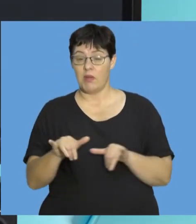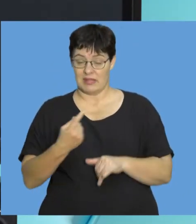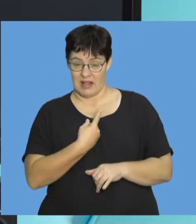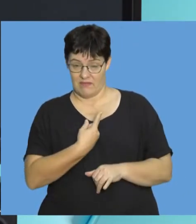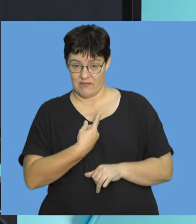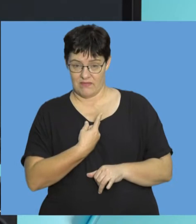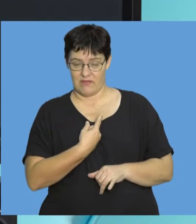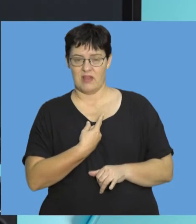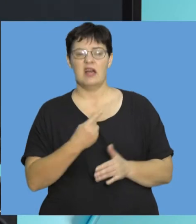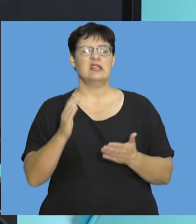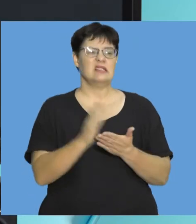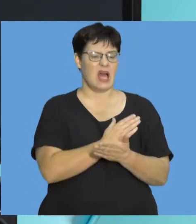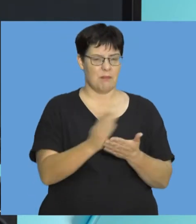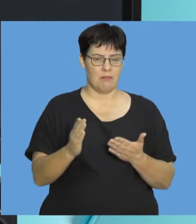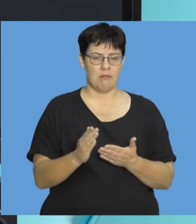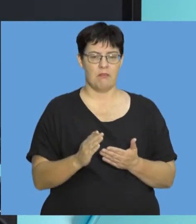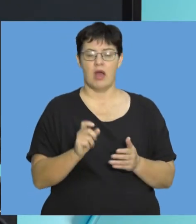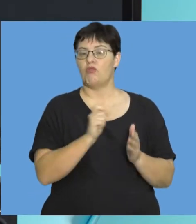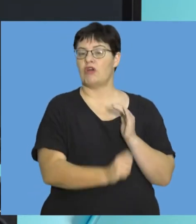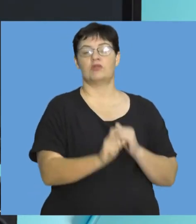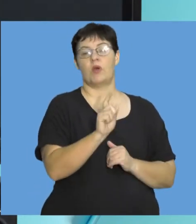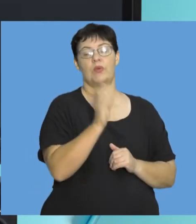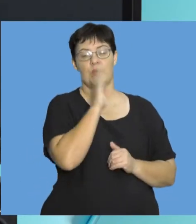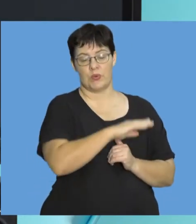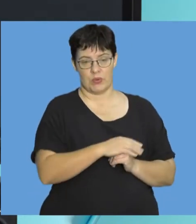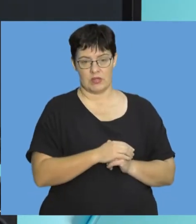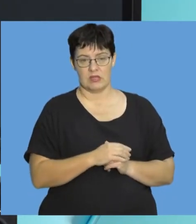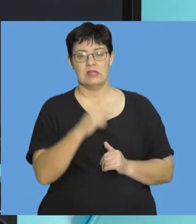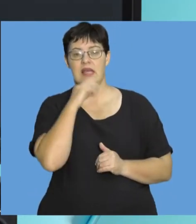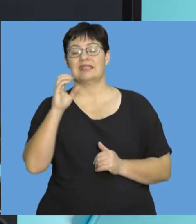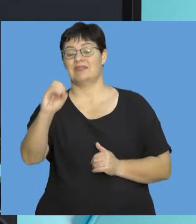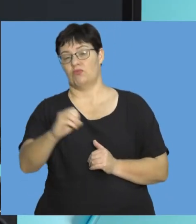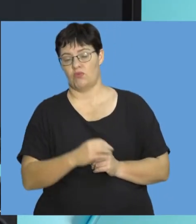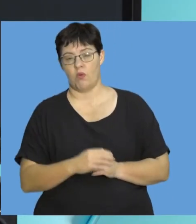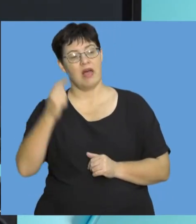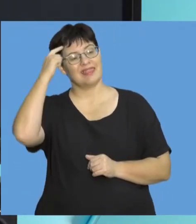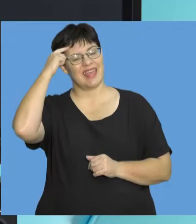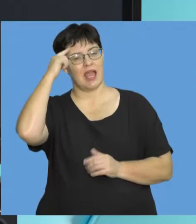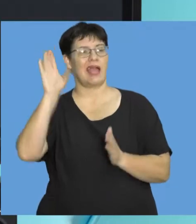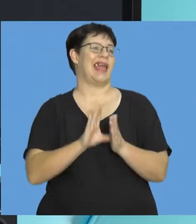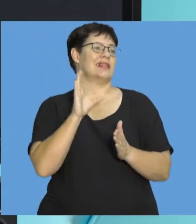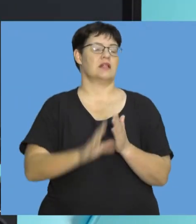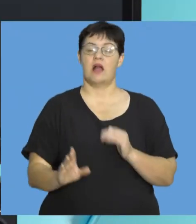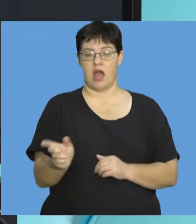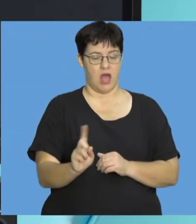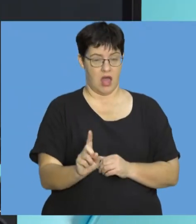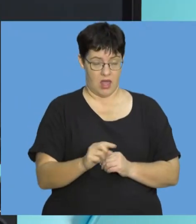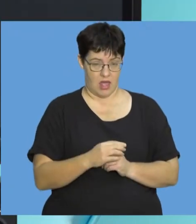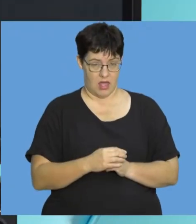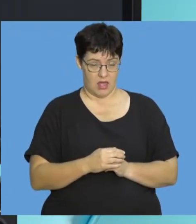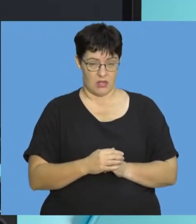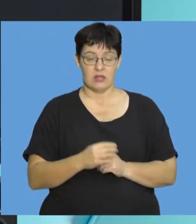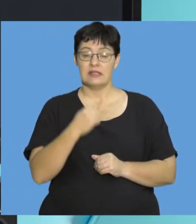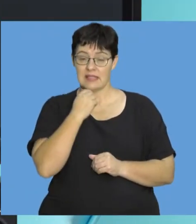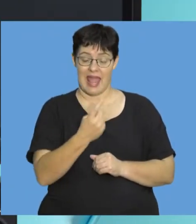itself, some people then don't write 1 that's remaining. They then write 0 because they're thinking they cancel out. No, you definitely